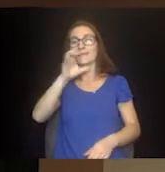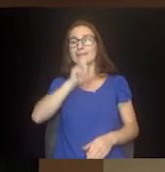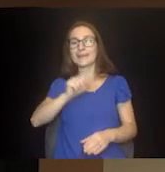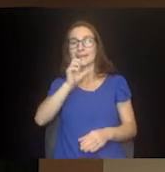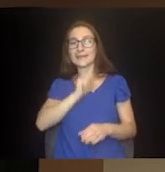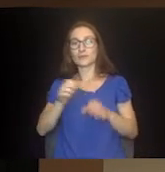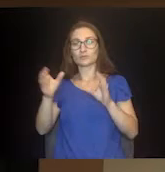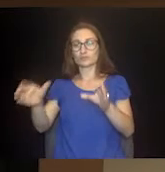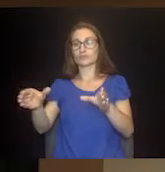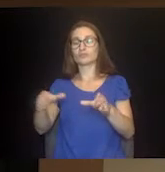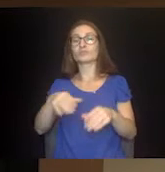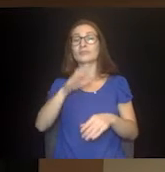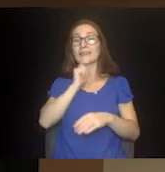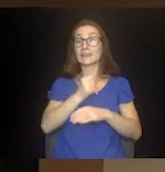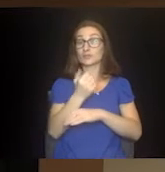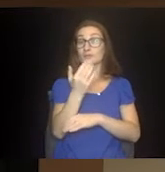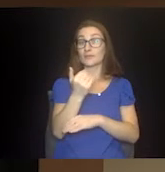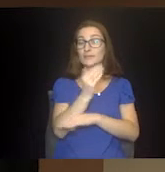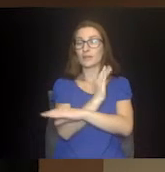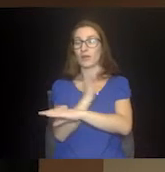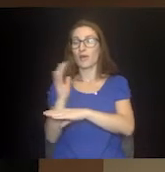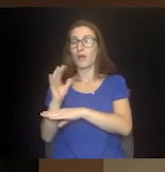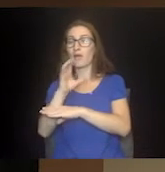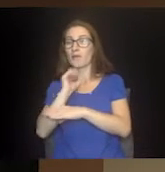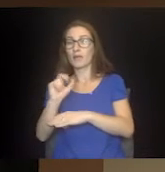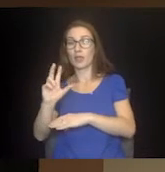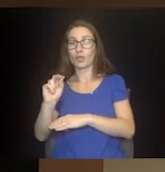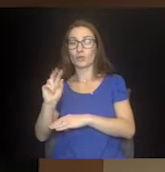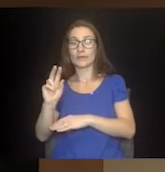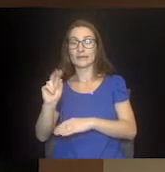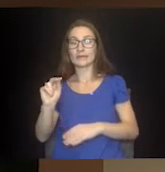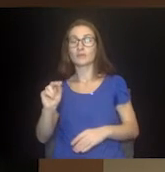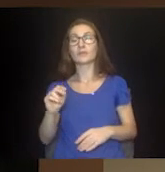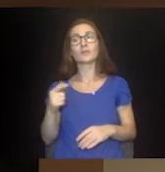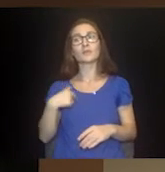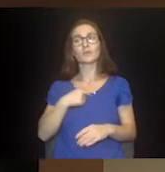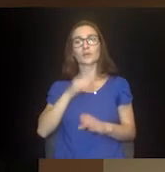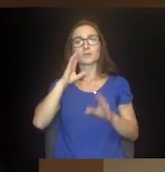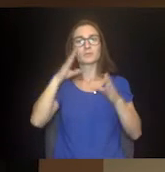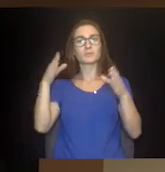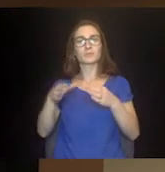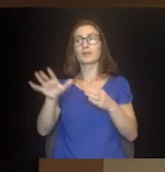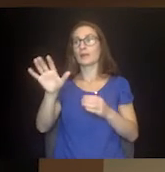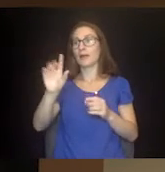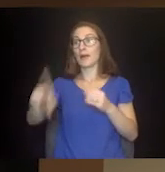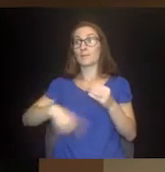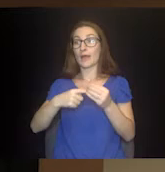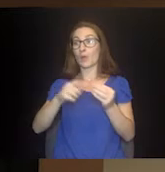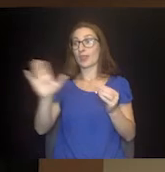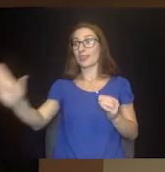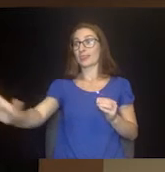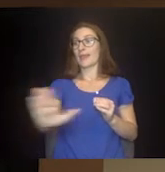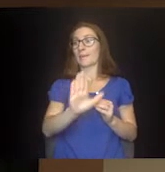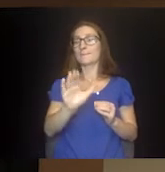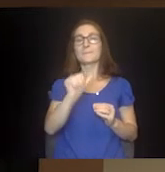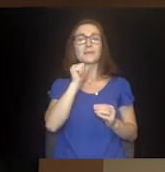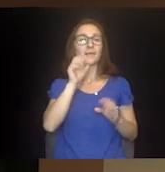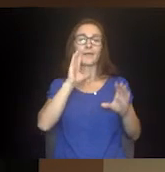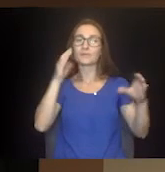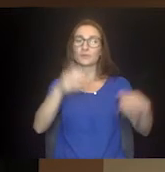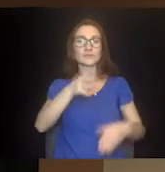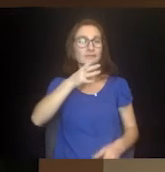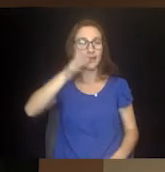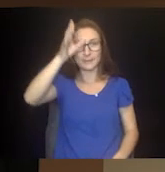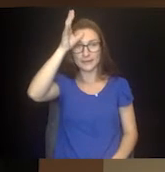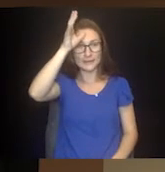as we say that our council is made of. What we try to do is aim the event to be towards them and about them,